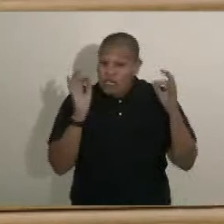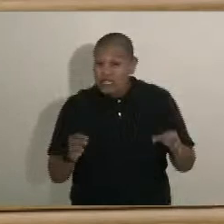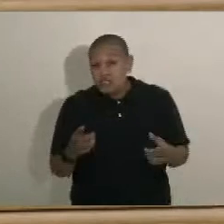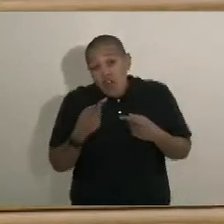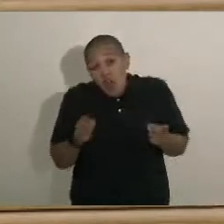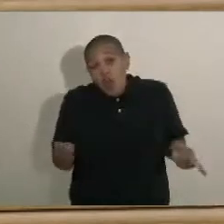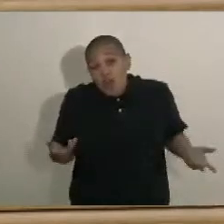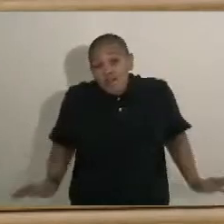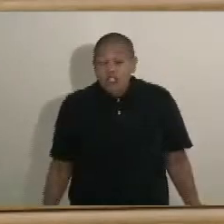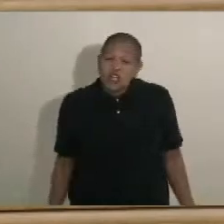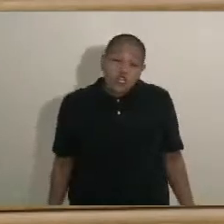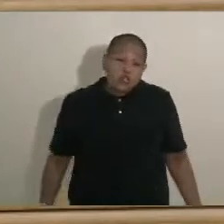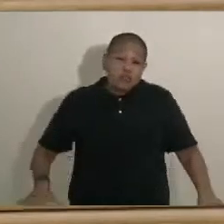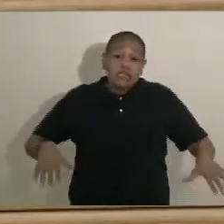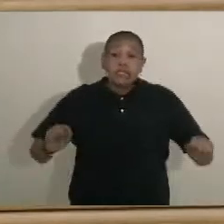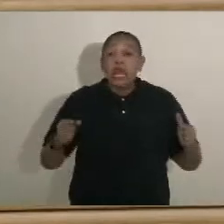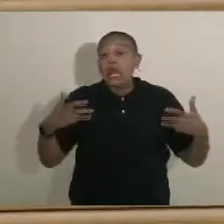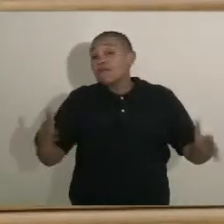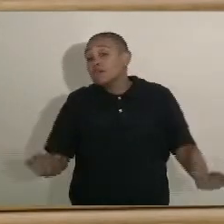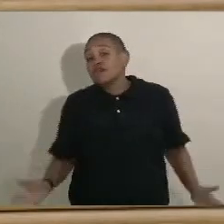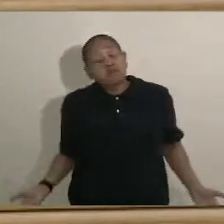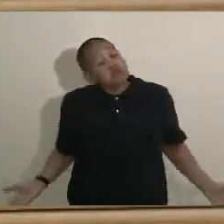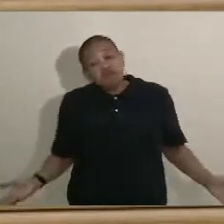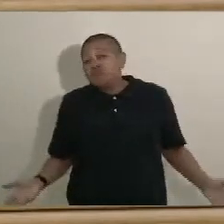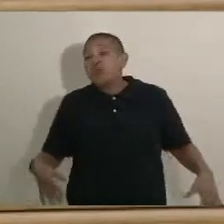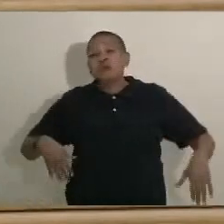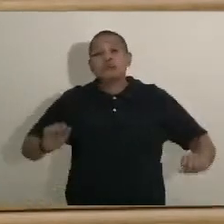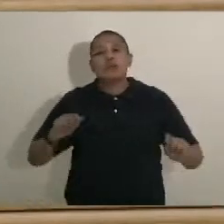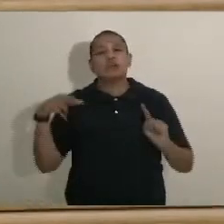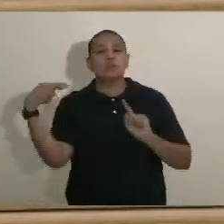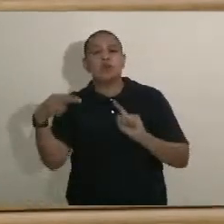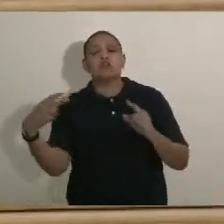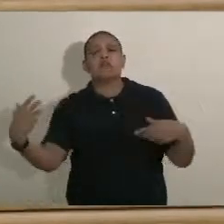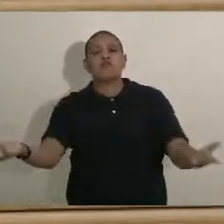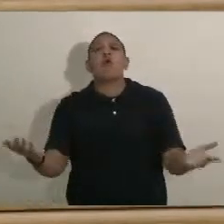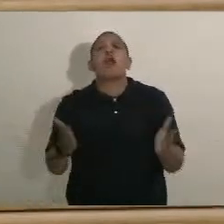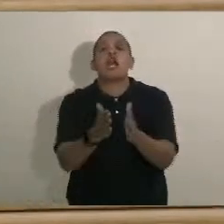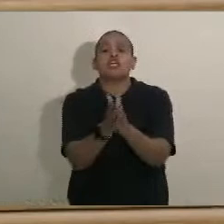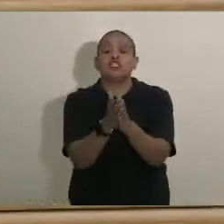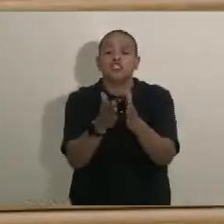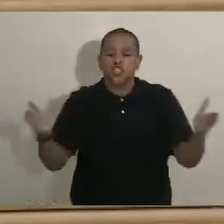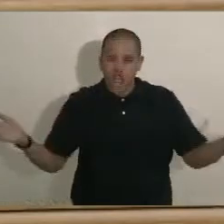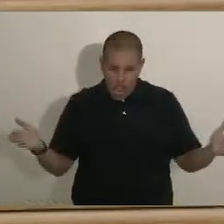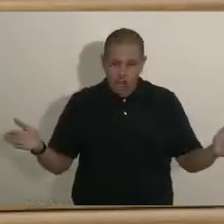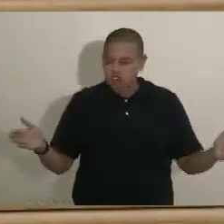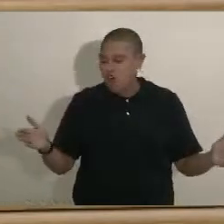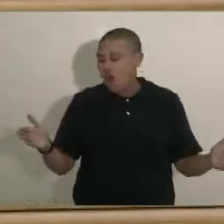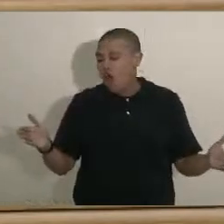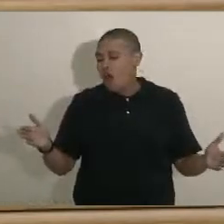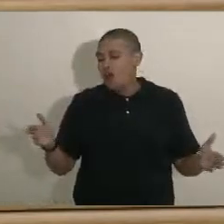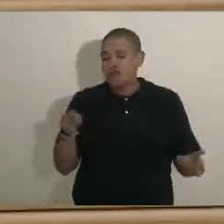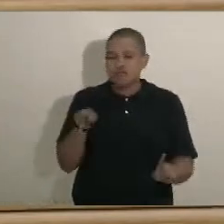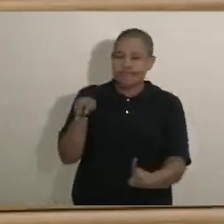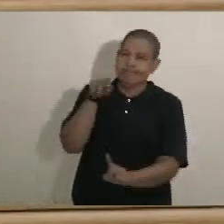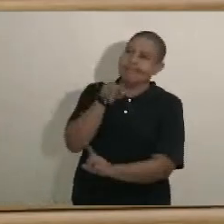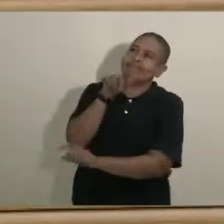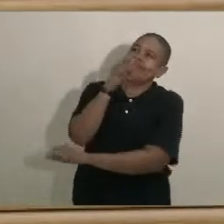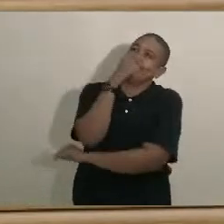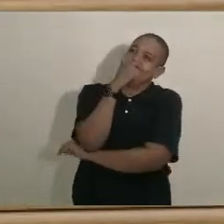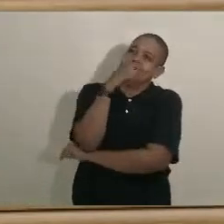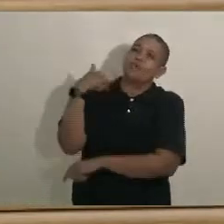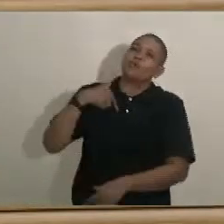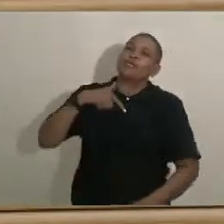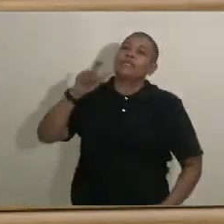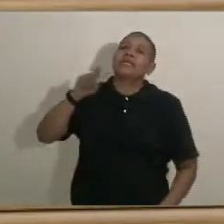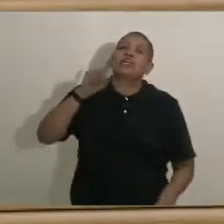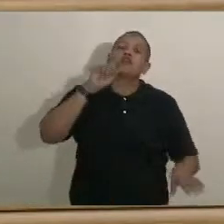announced, was taken, and was taken in the context of a general position that we needed